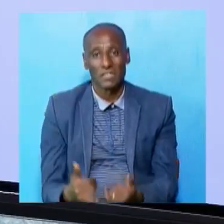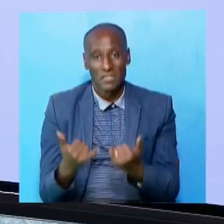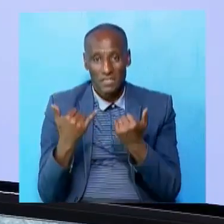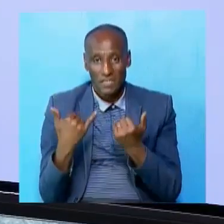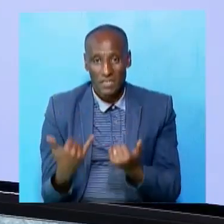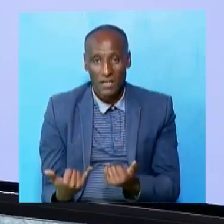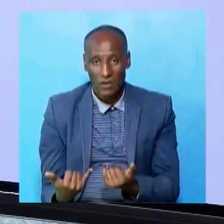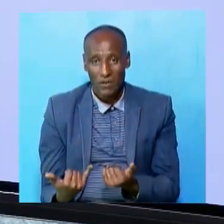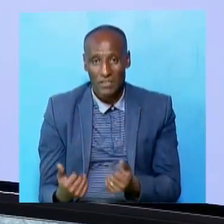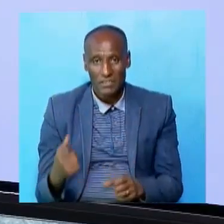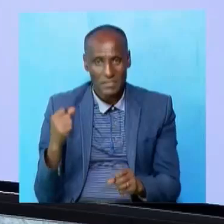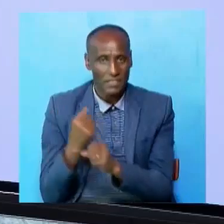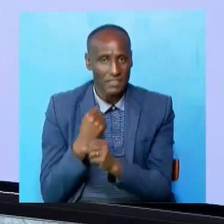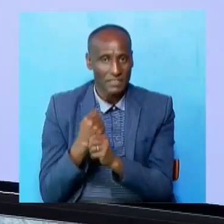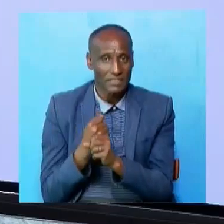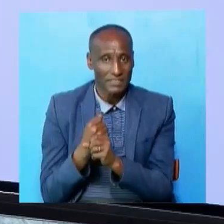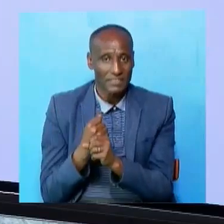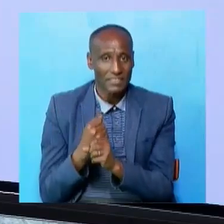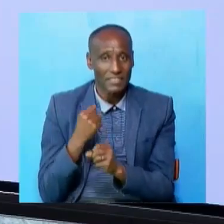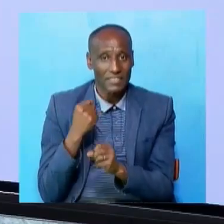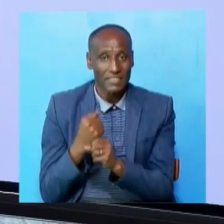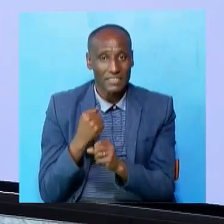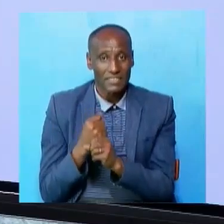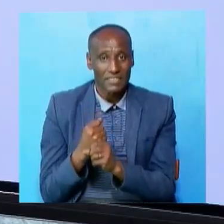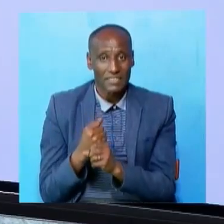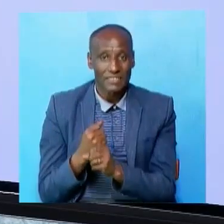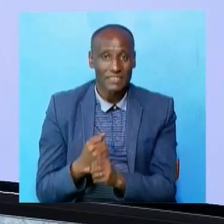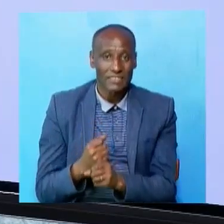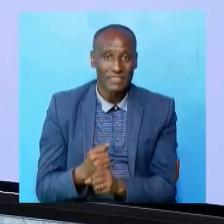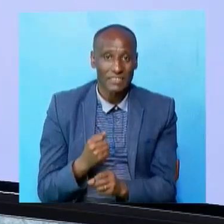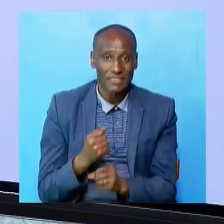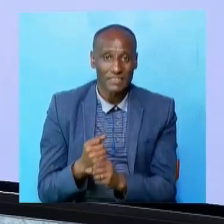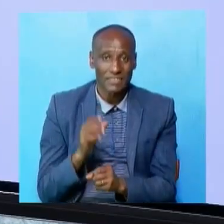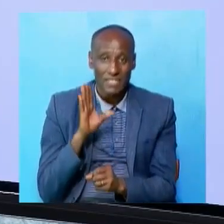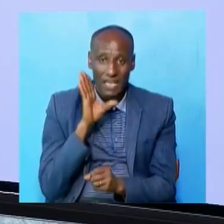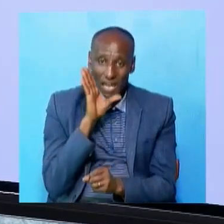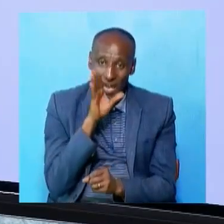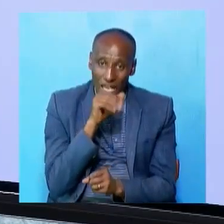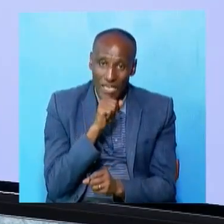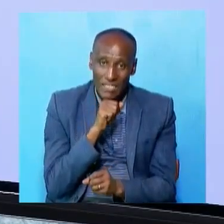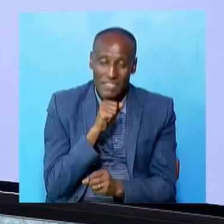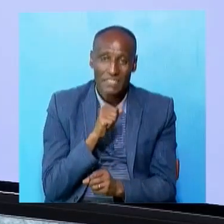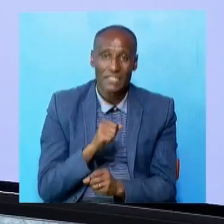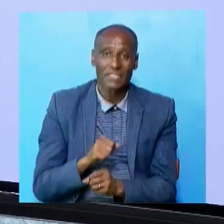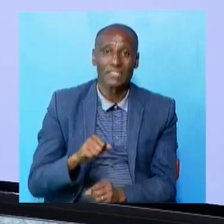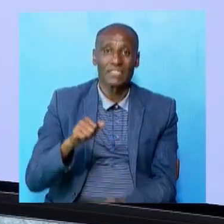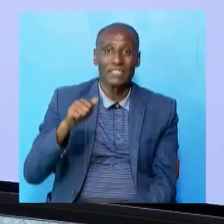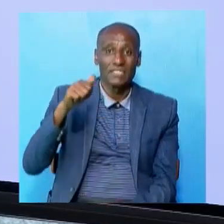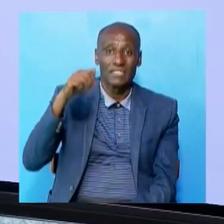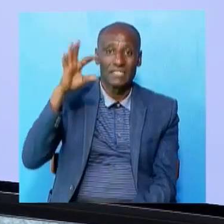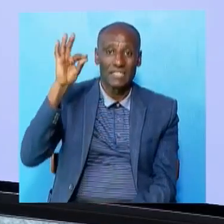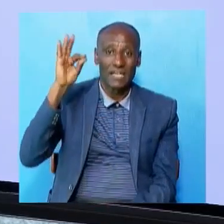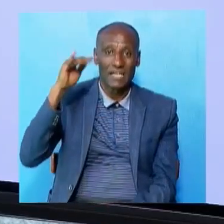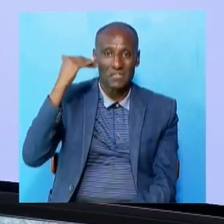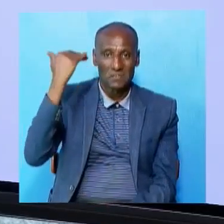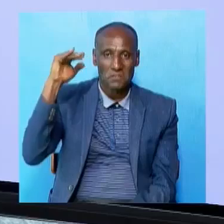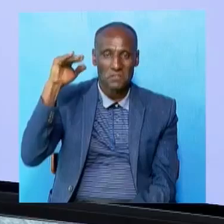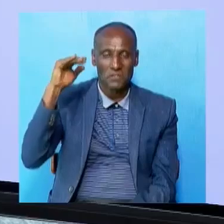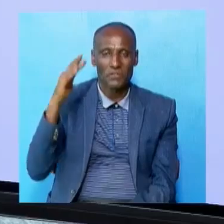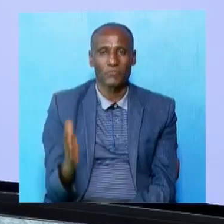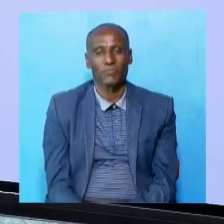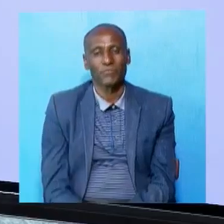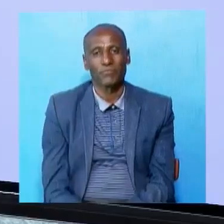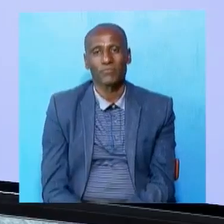is an action, and that action ends at a specific time. And that time is what?